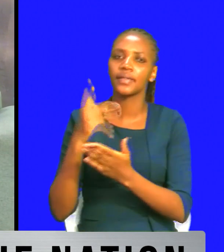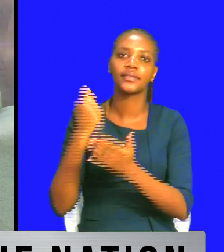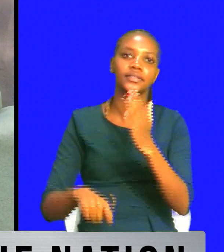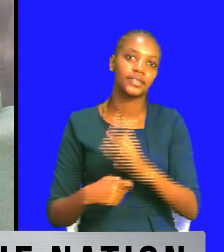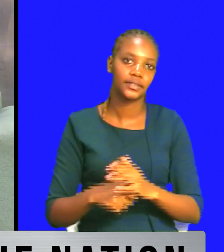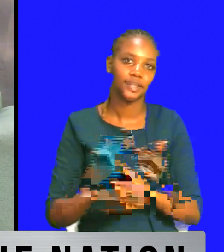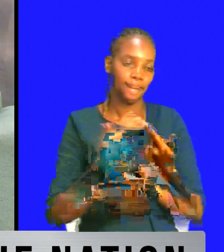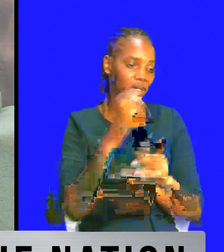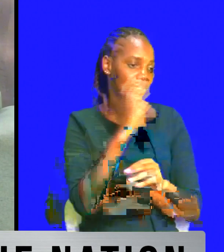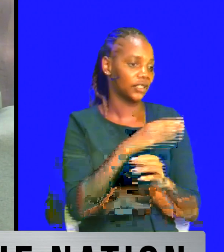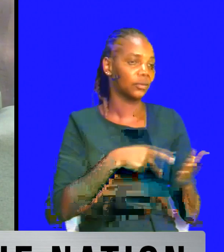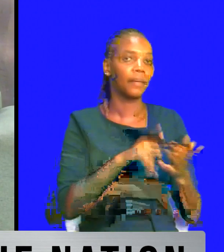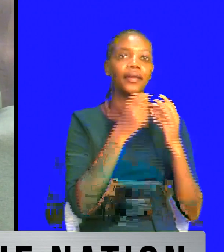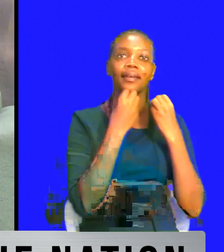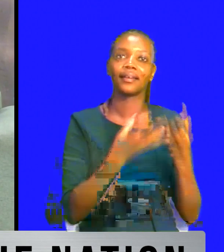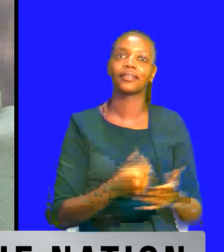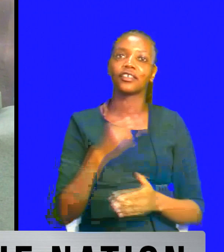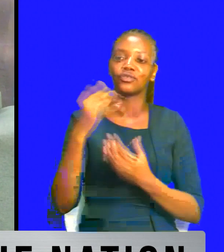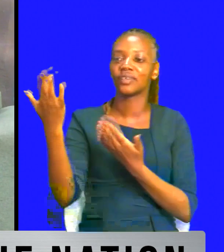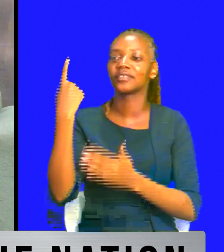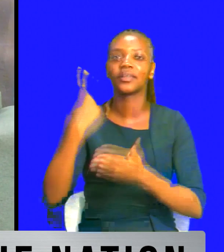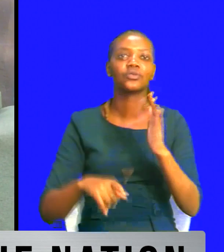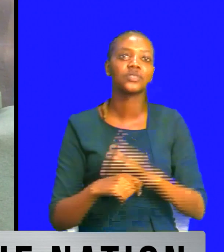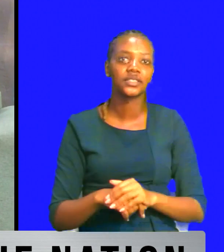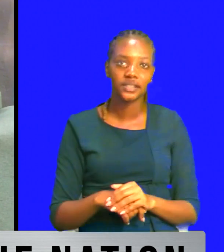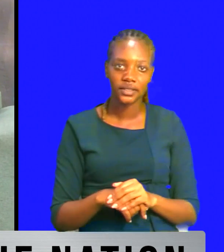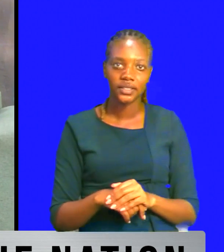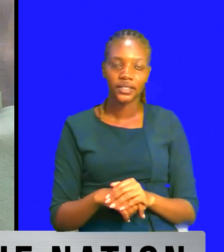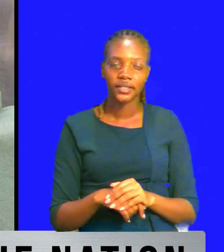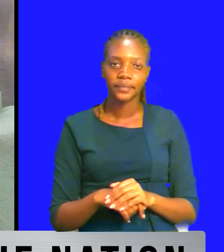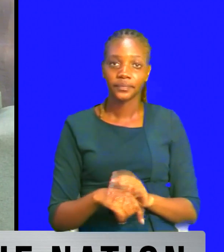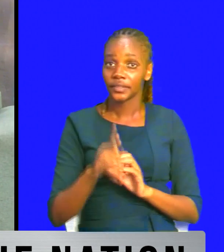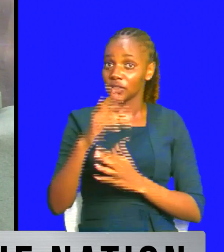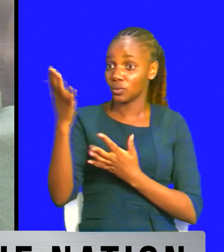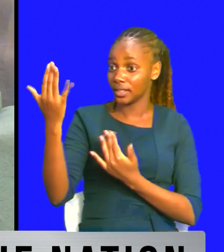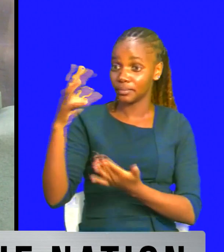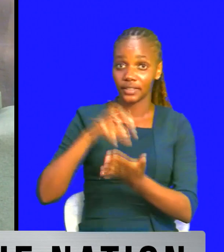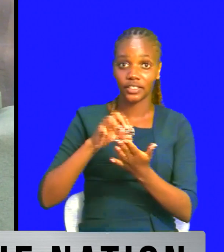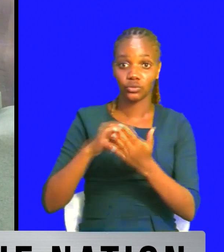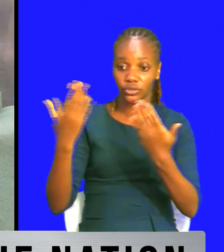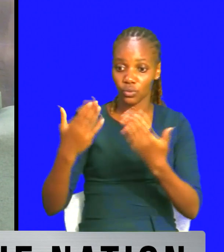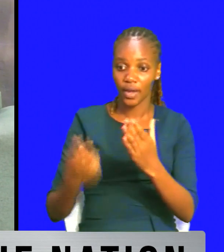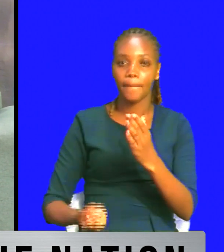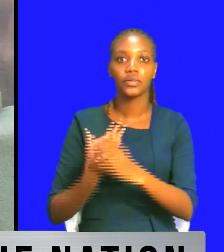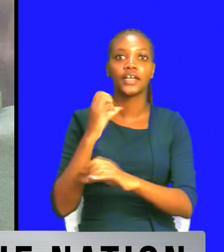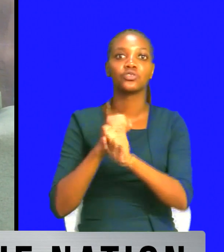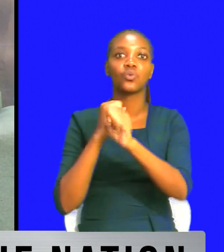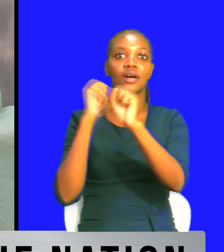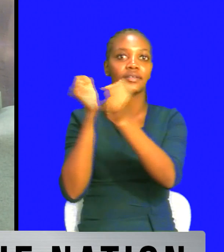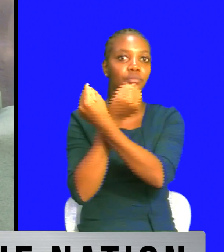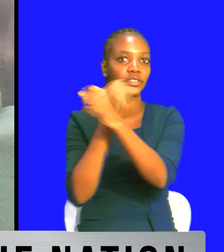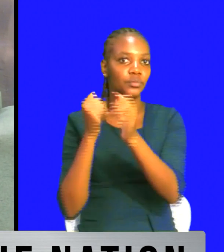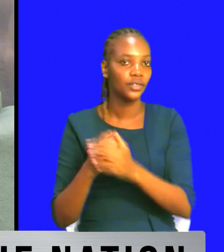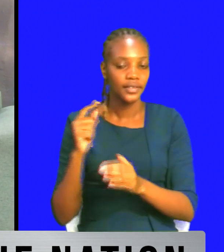taxes at 88%. So what do you expect? Or even 16% now. So you expect a situation where that production will not work. And this example